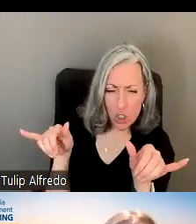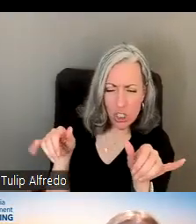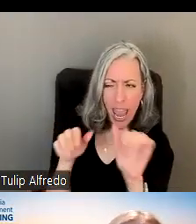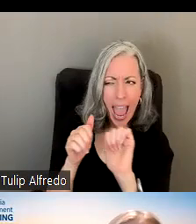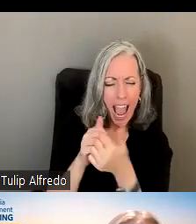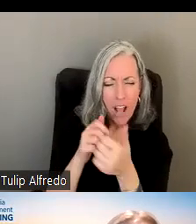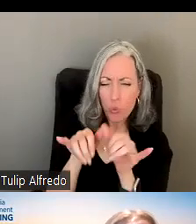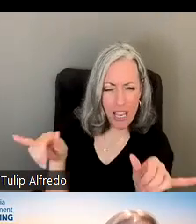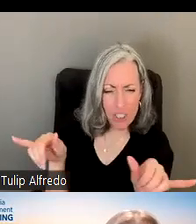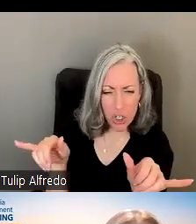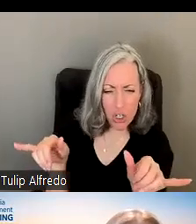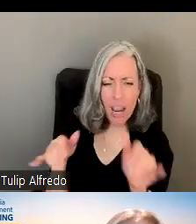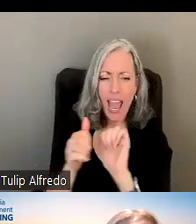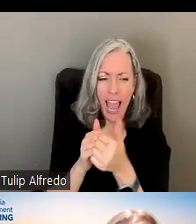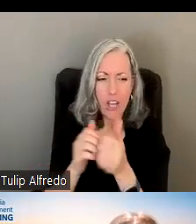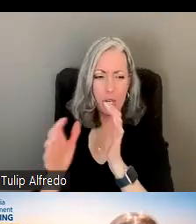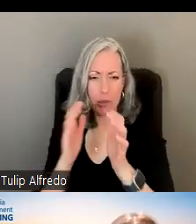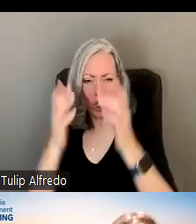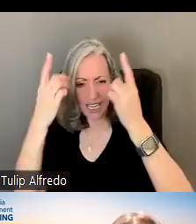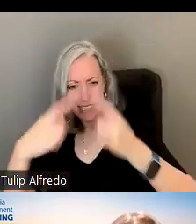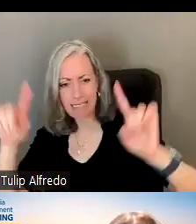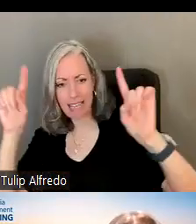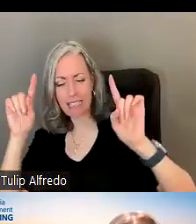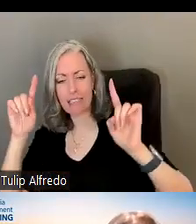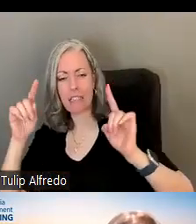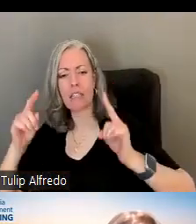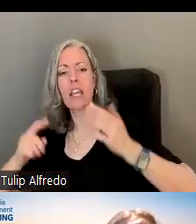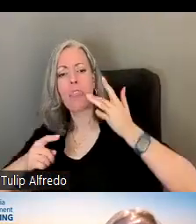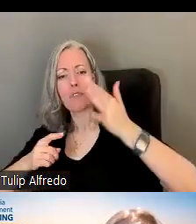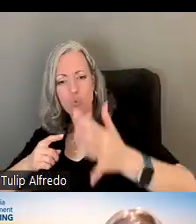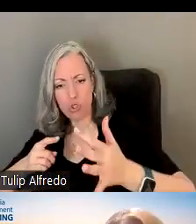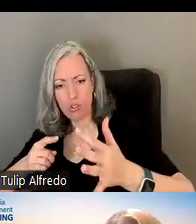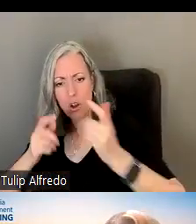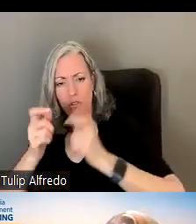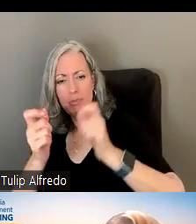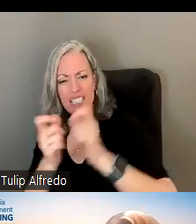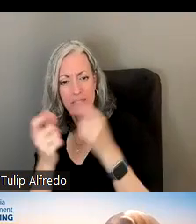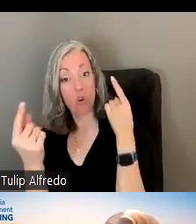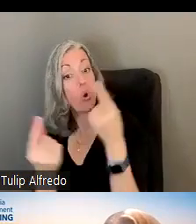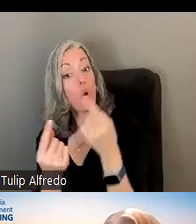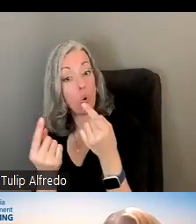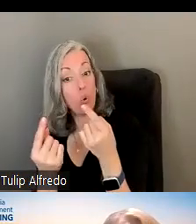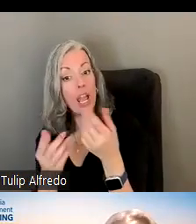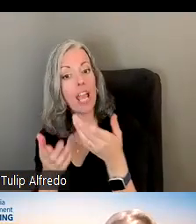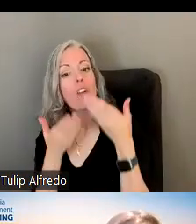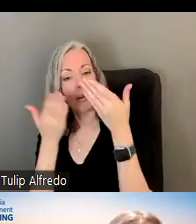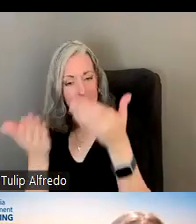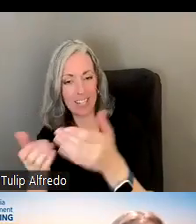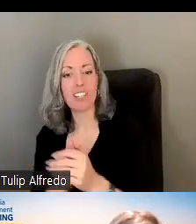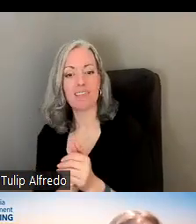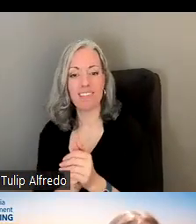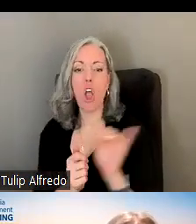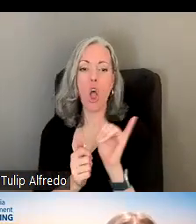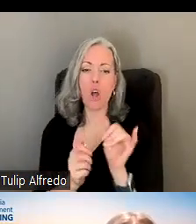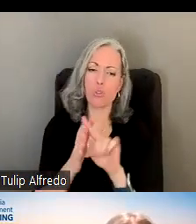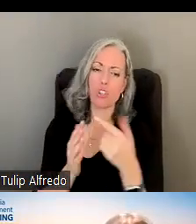How do we communicate the success of moving forward on a particular goal area and recommendation? And then also start